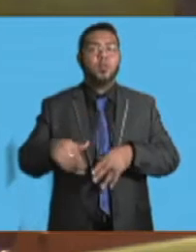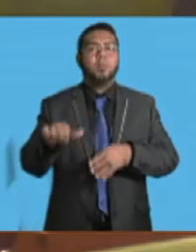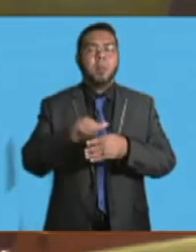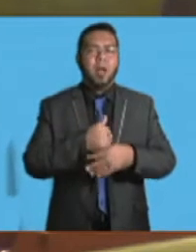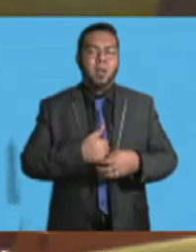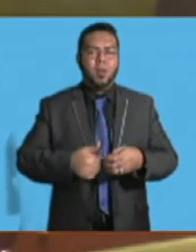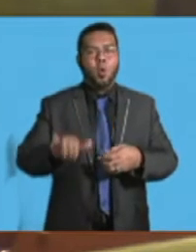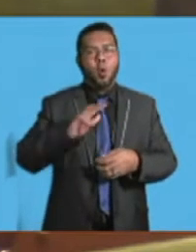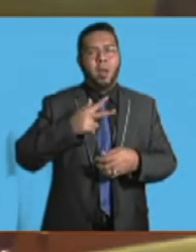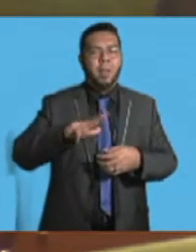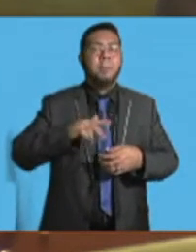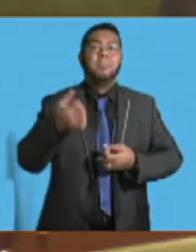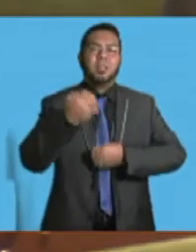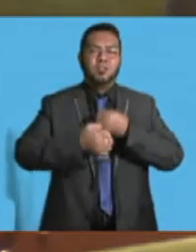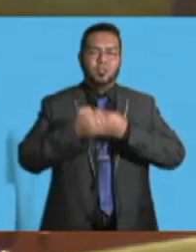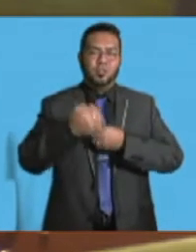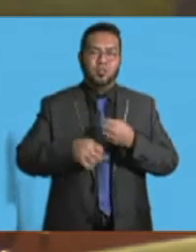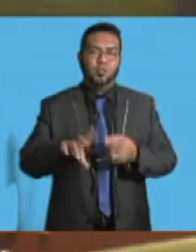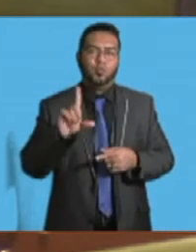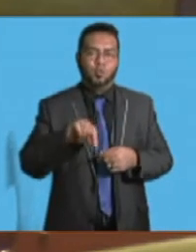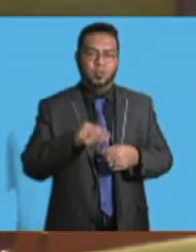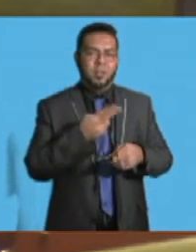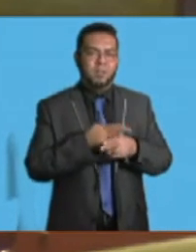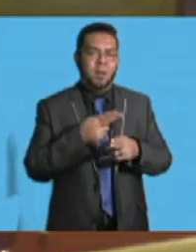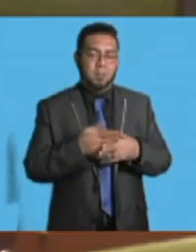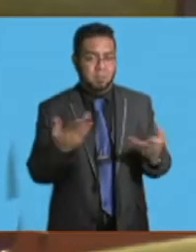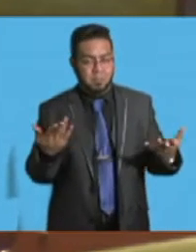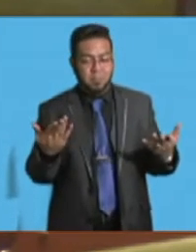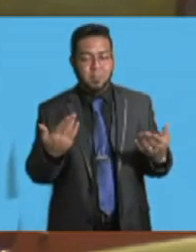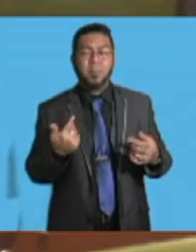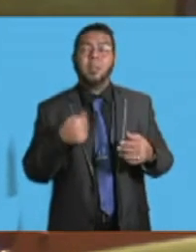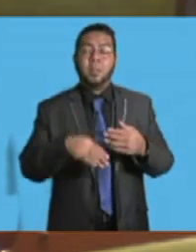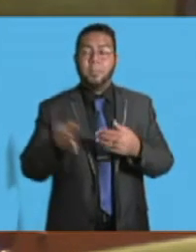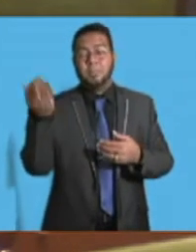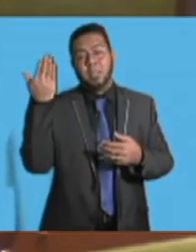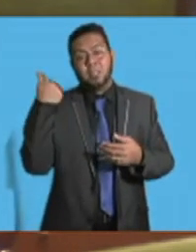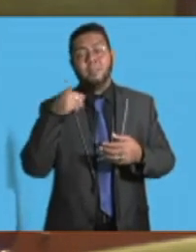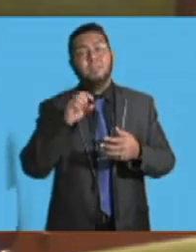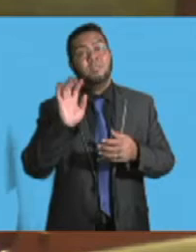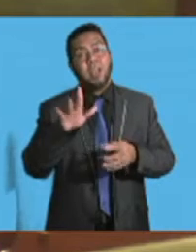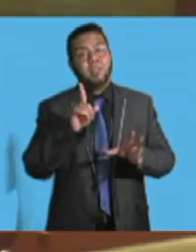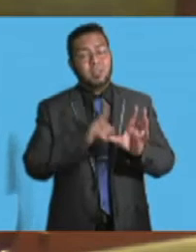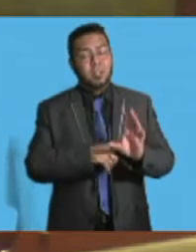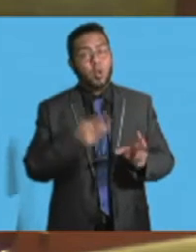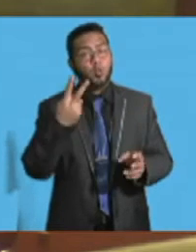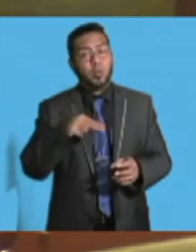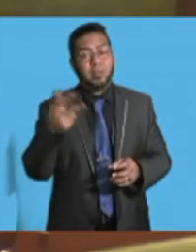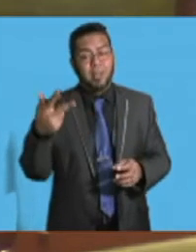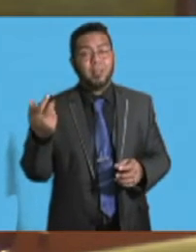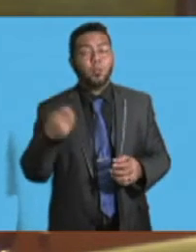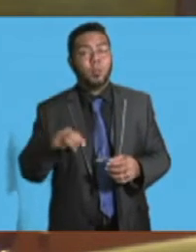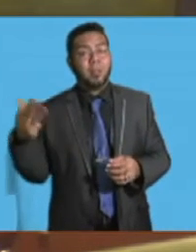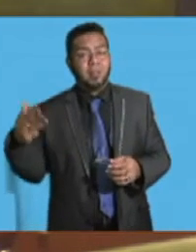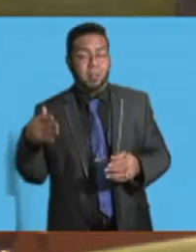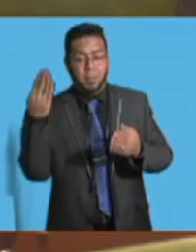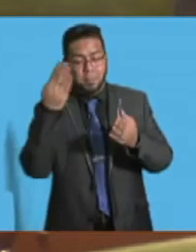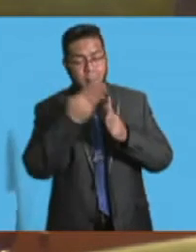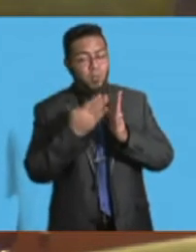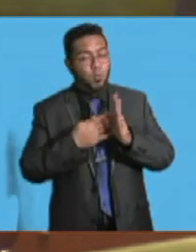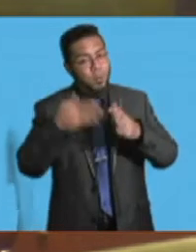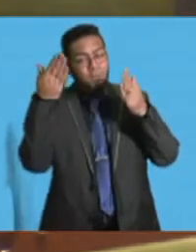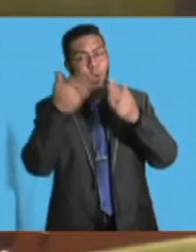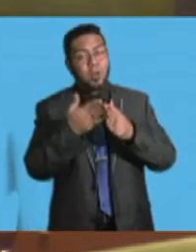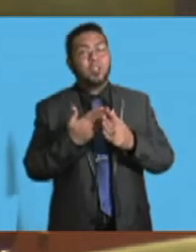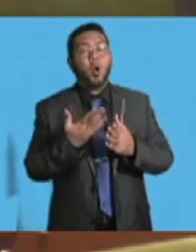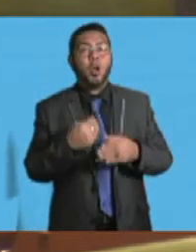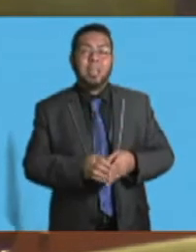earning an annual average value of 23 million over the past 5 years. The 2018-2019 budget will focus on increasing